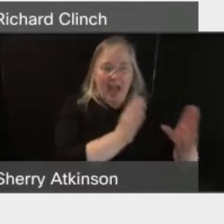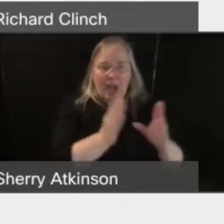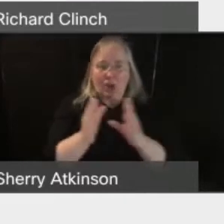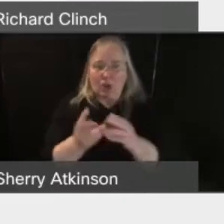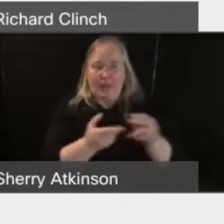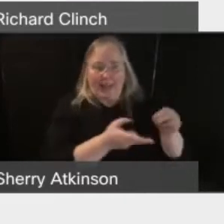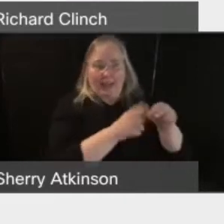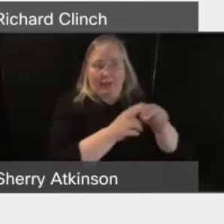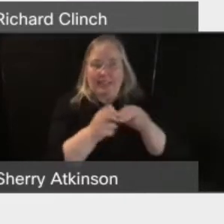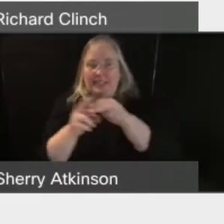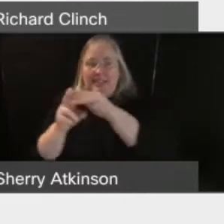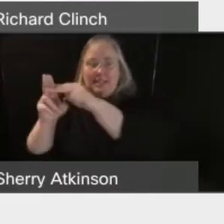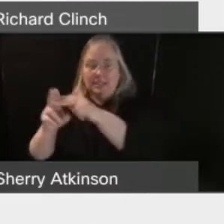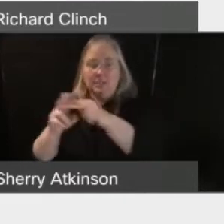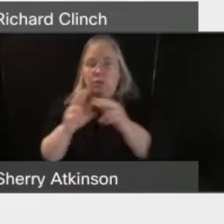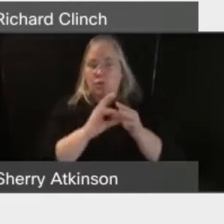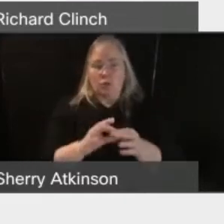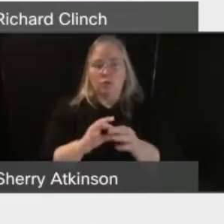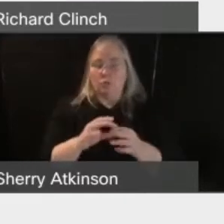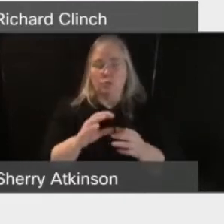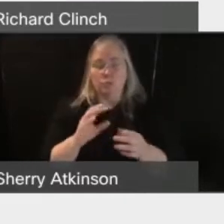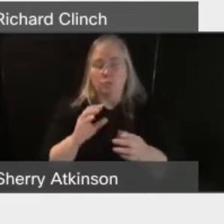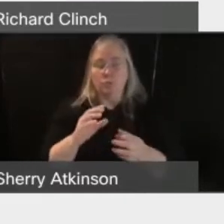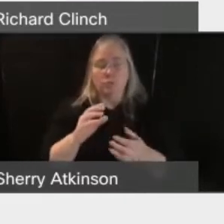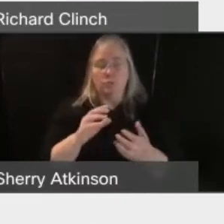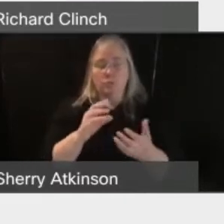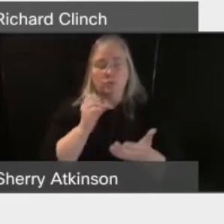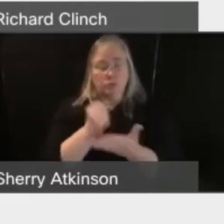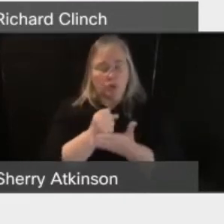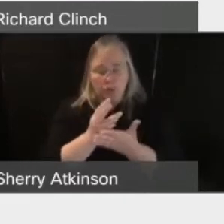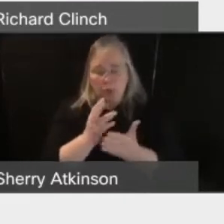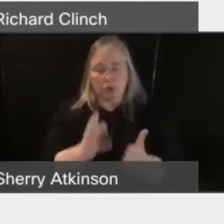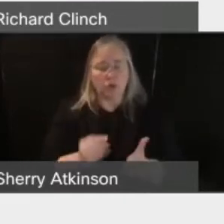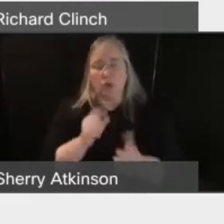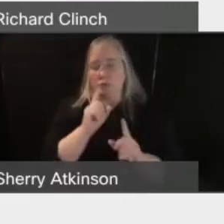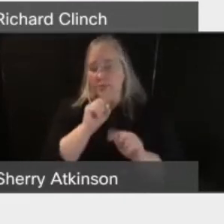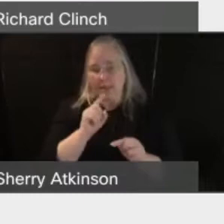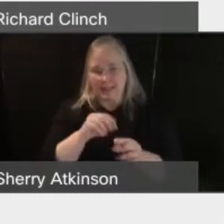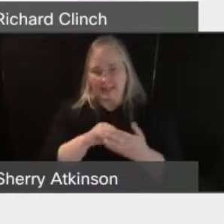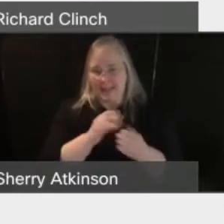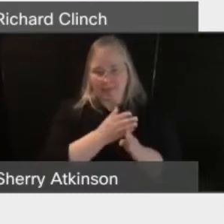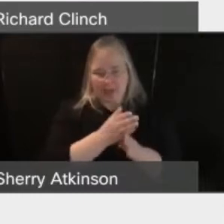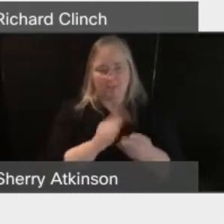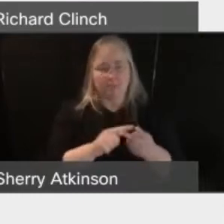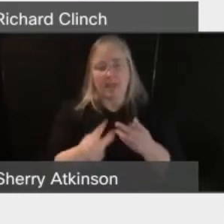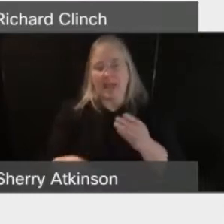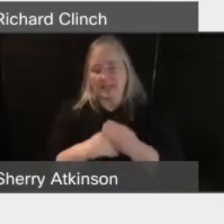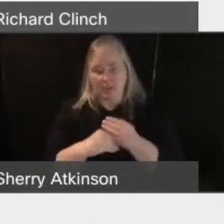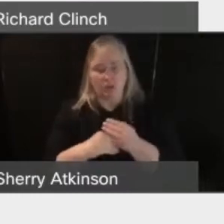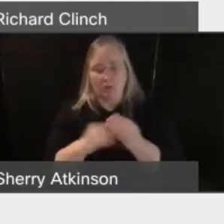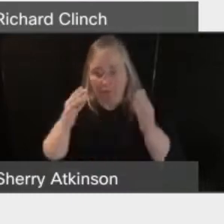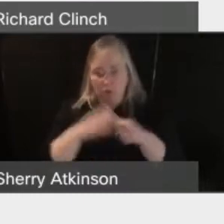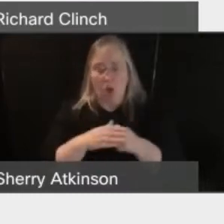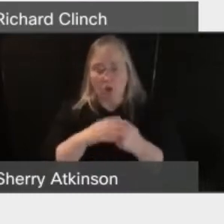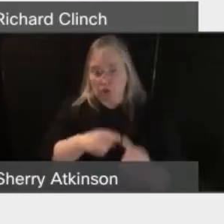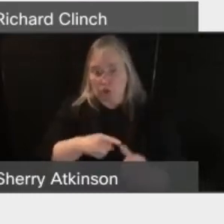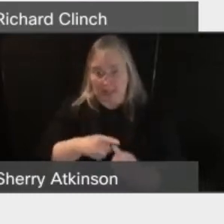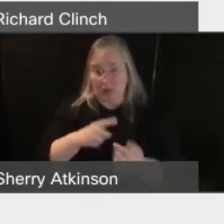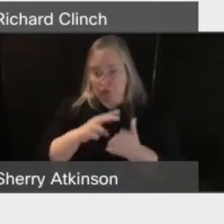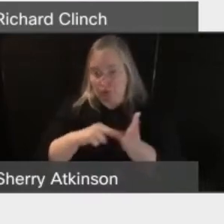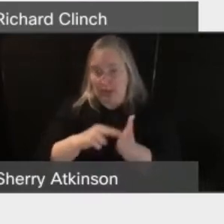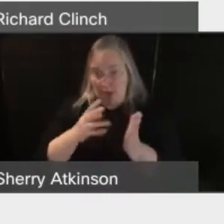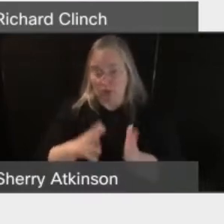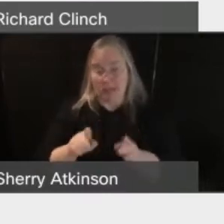for social workers, for our responses in that arena, our additional focus on struggling readers, as I've emphasized